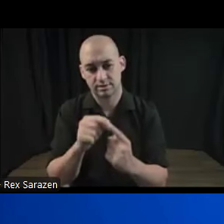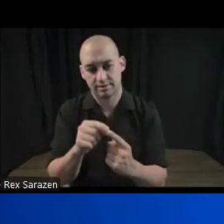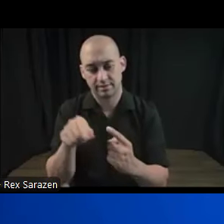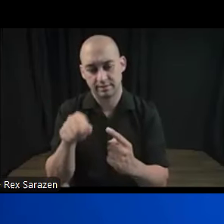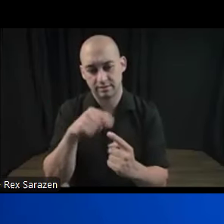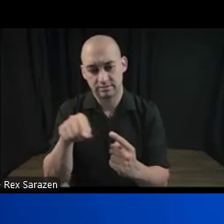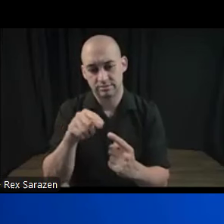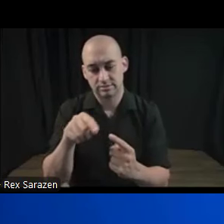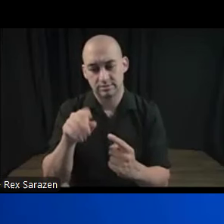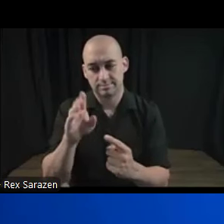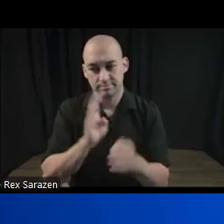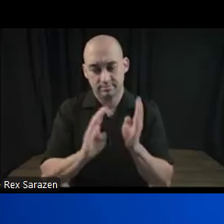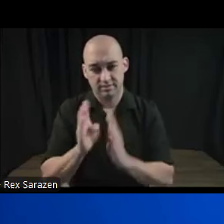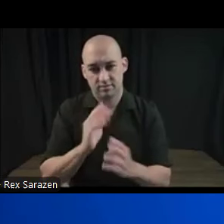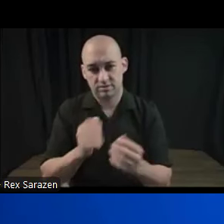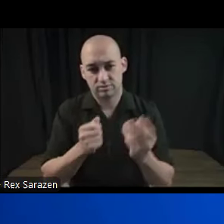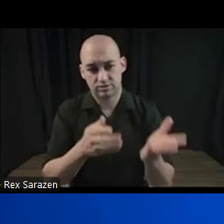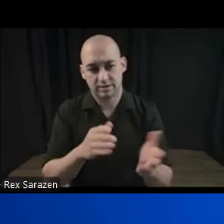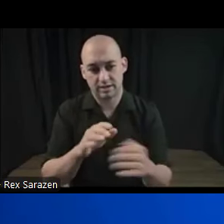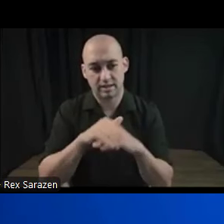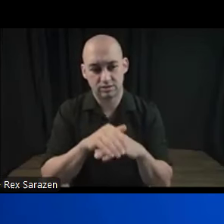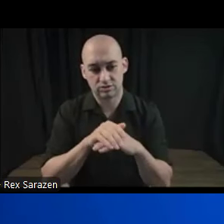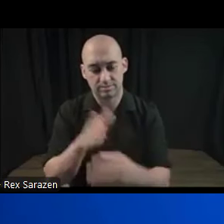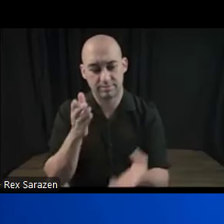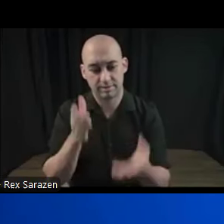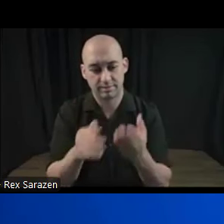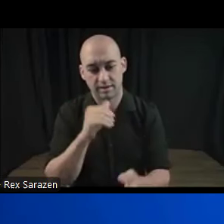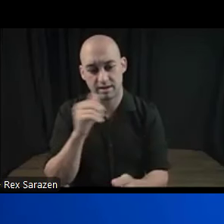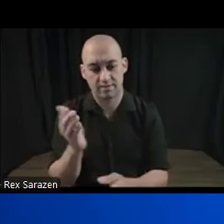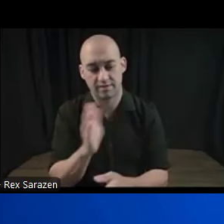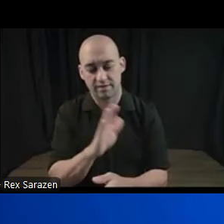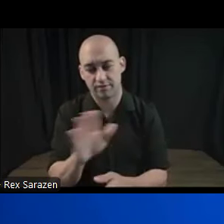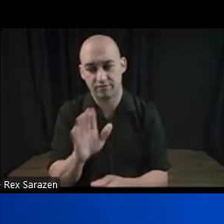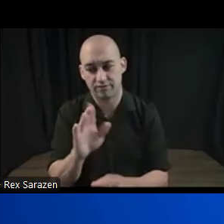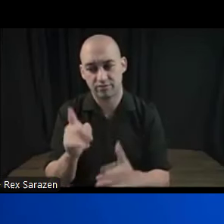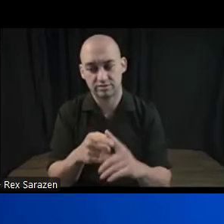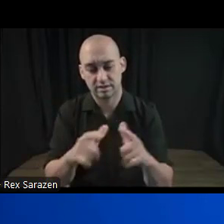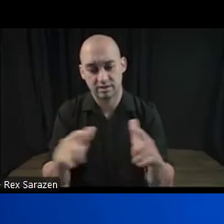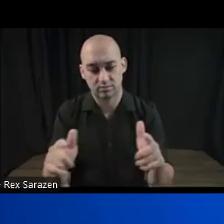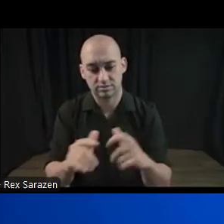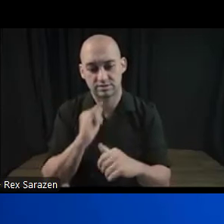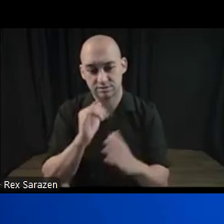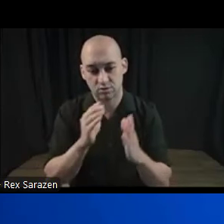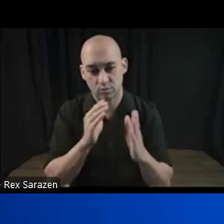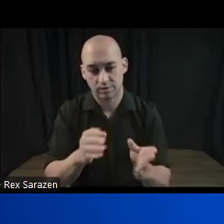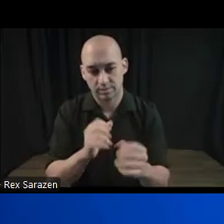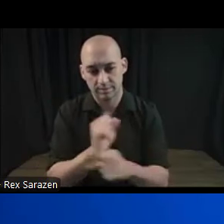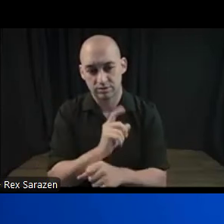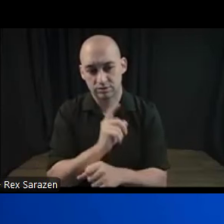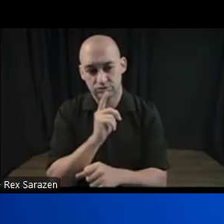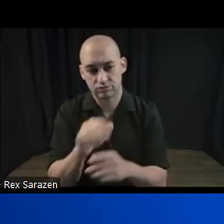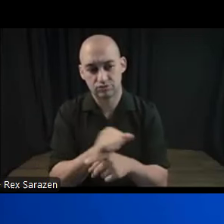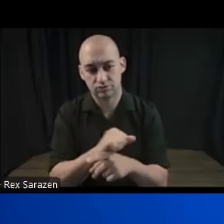behavioral expressions, English is probably not their first language. Are there ways to ensure that the training is provided so that they